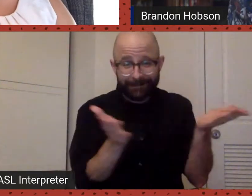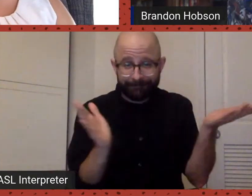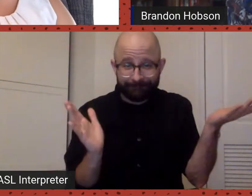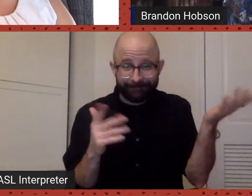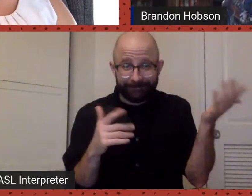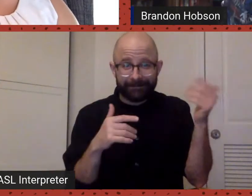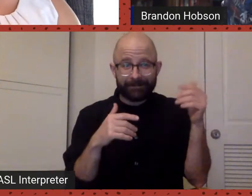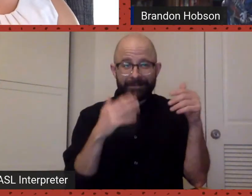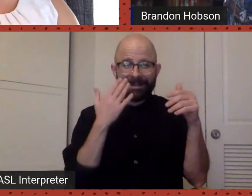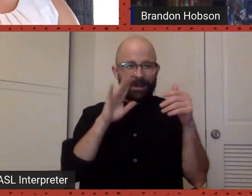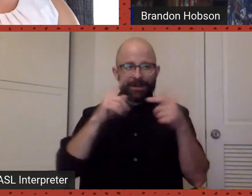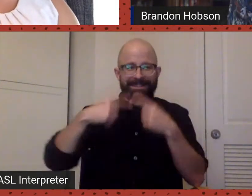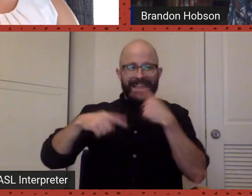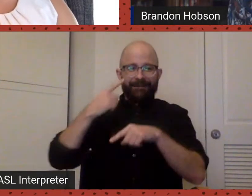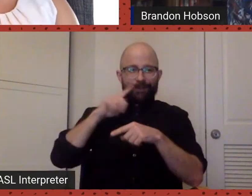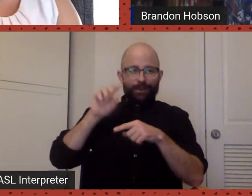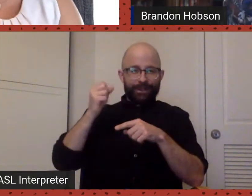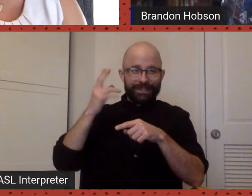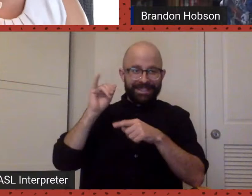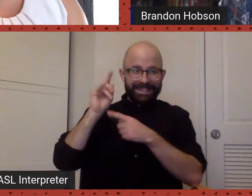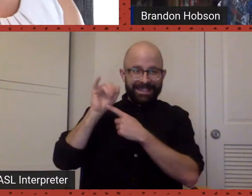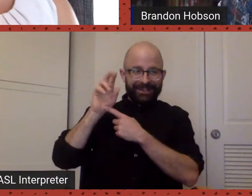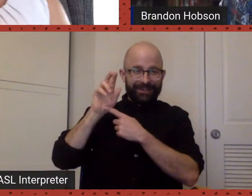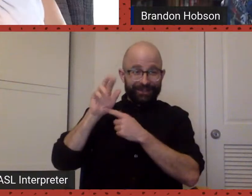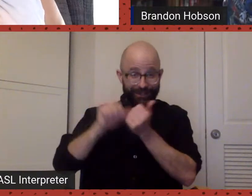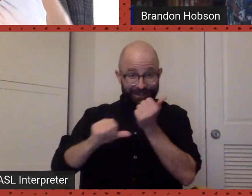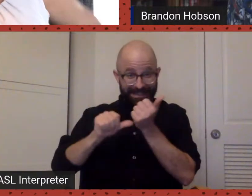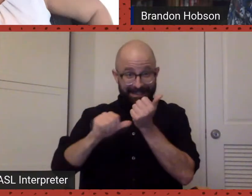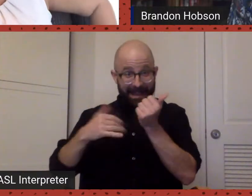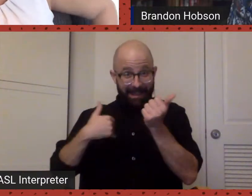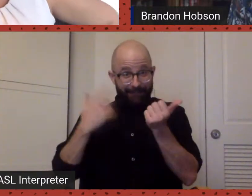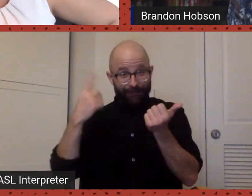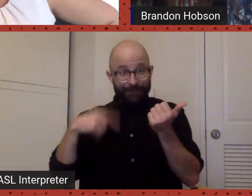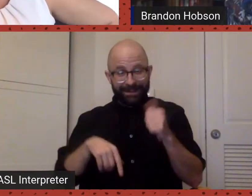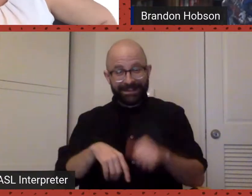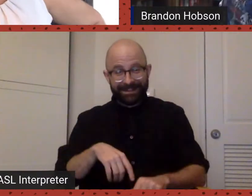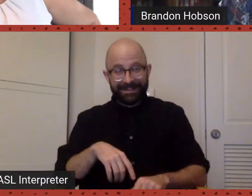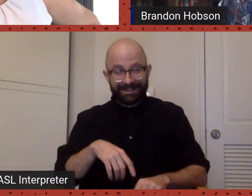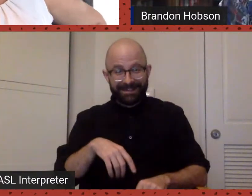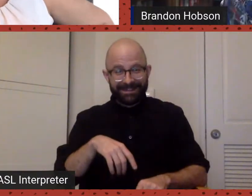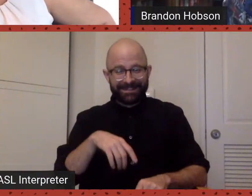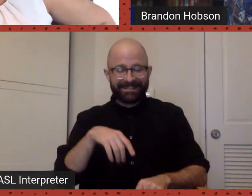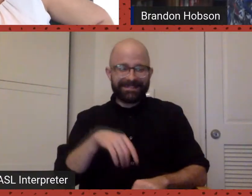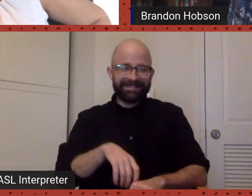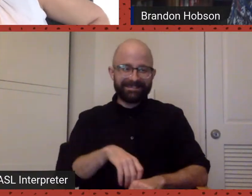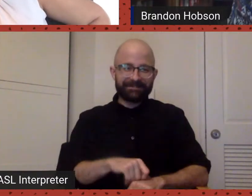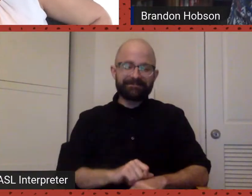the sign is for shittier. Is that even a sign? I just have sign language.